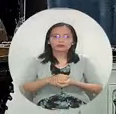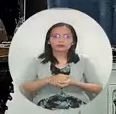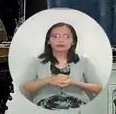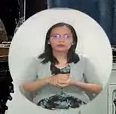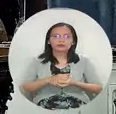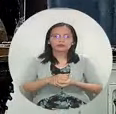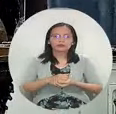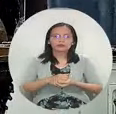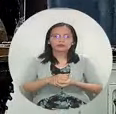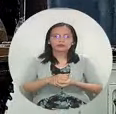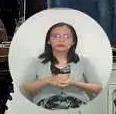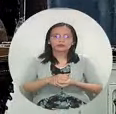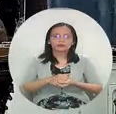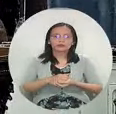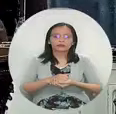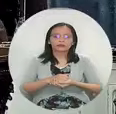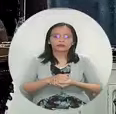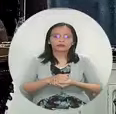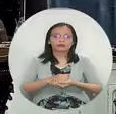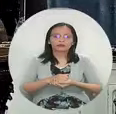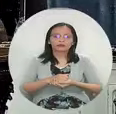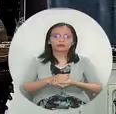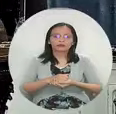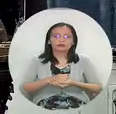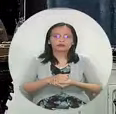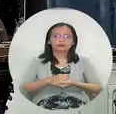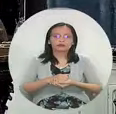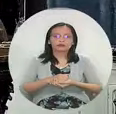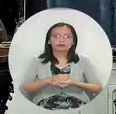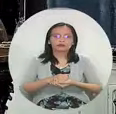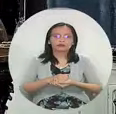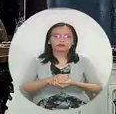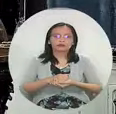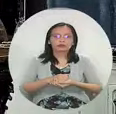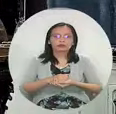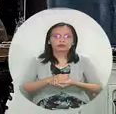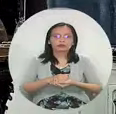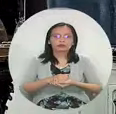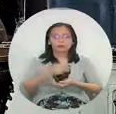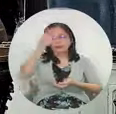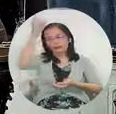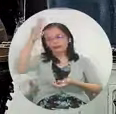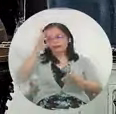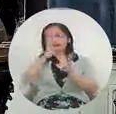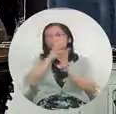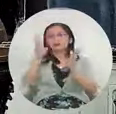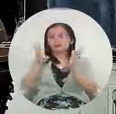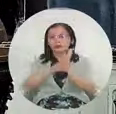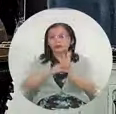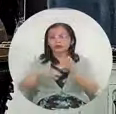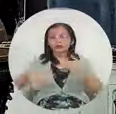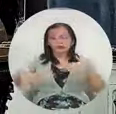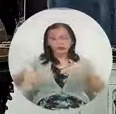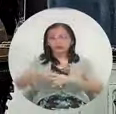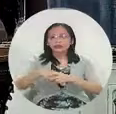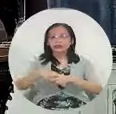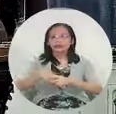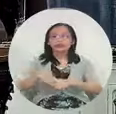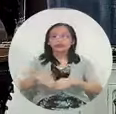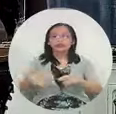kabuton. Kaya ang kabuton sa Ginoo, maminyo good ka sa believer good.